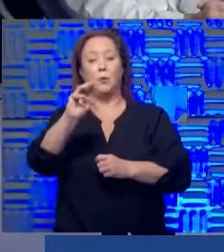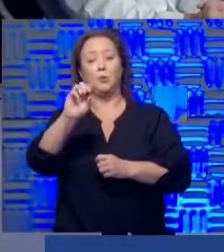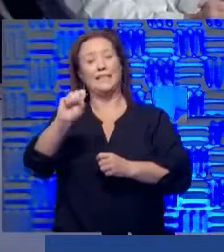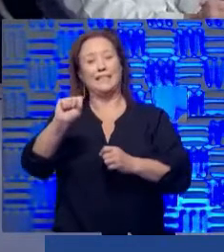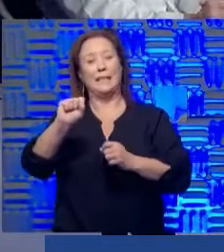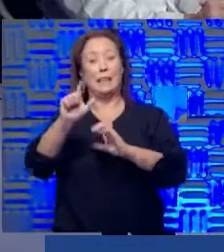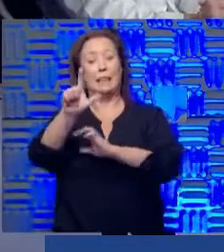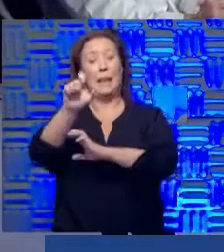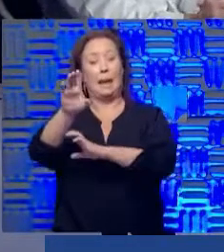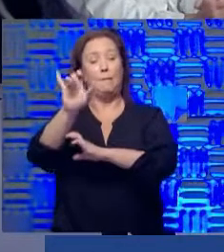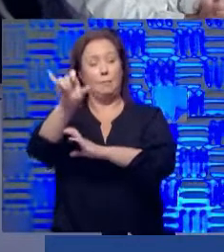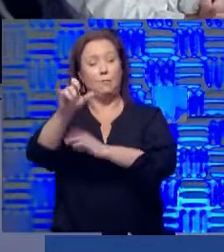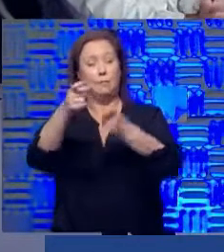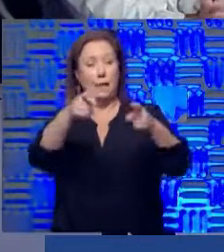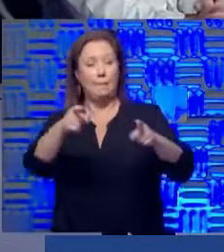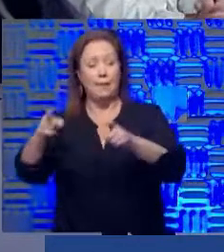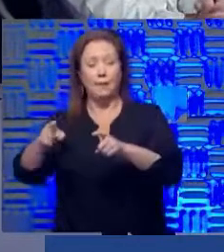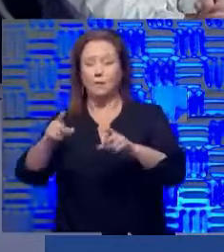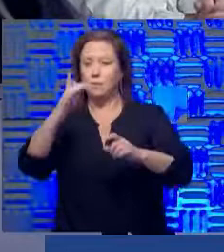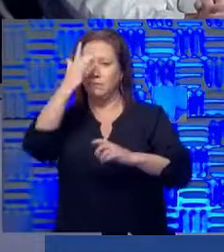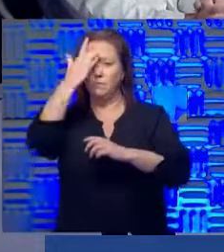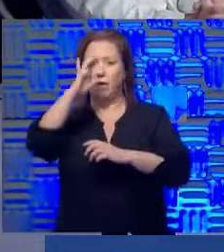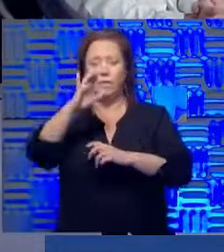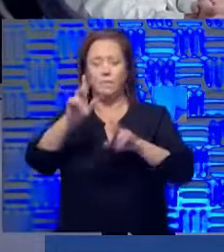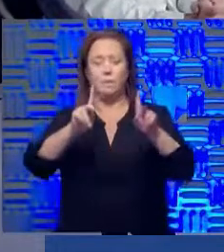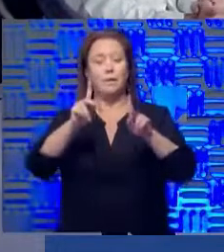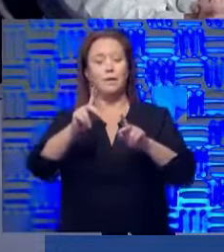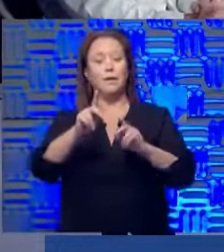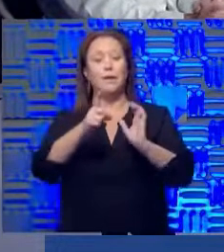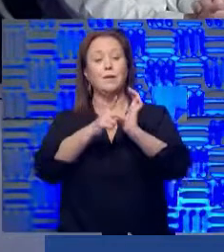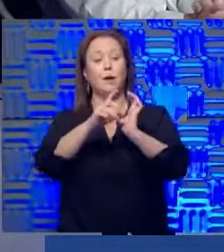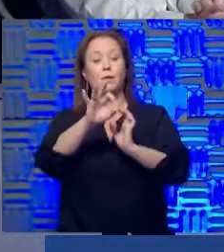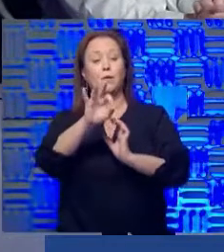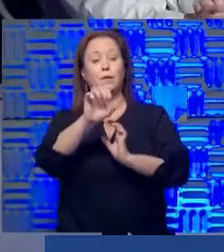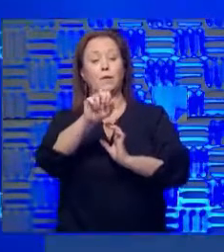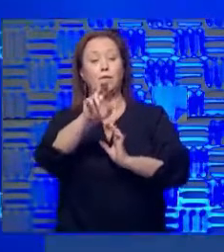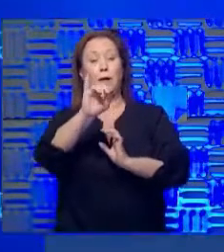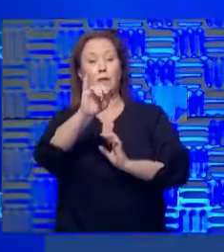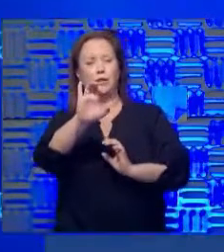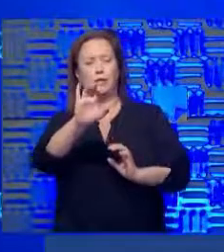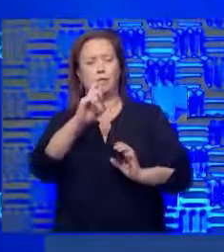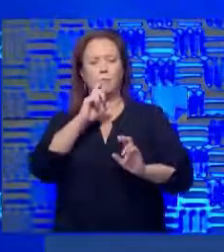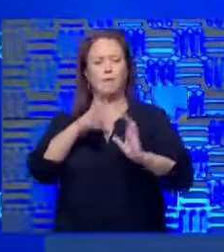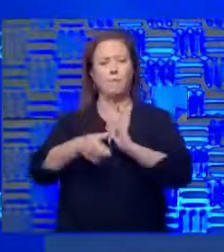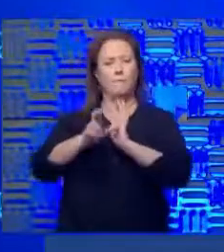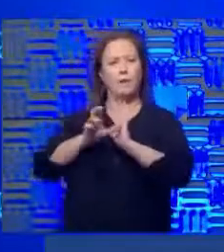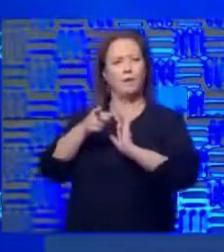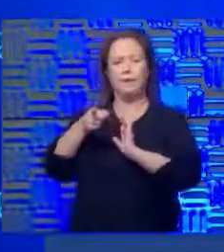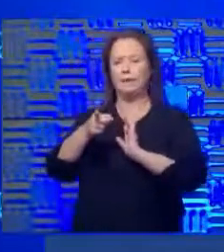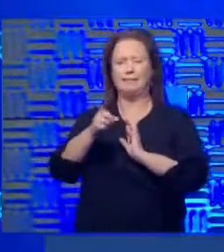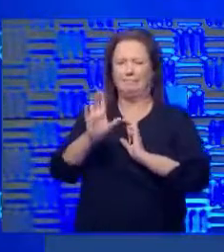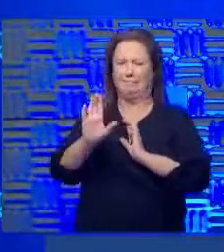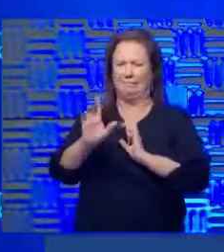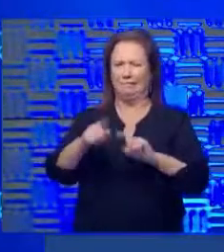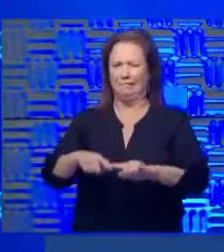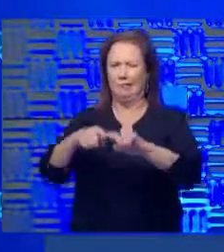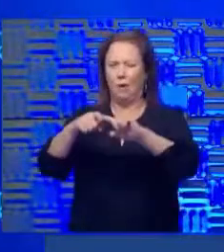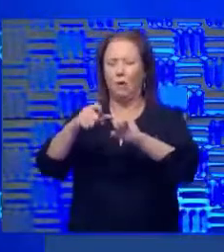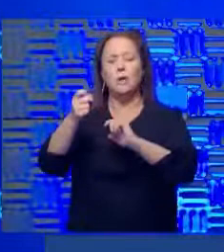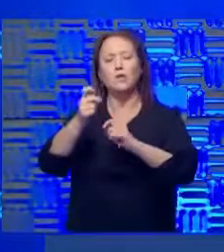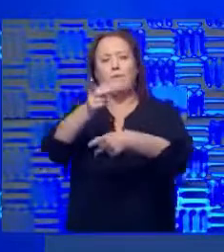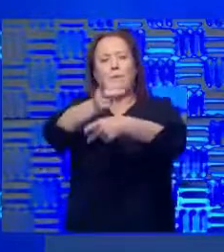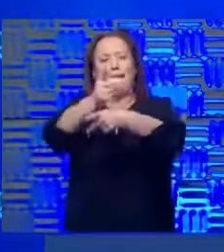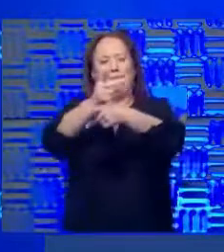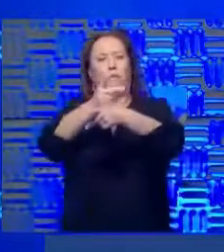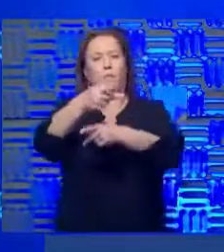but, I know that Anthony Fauci looked at that and said, yeah, not so fast. And so I think you just have to be really careful without peer